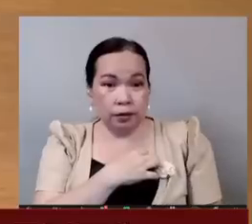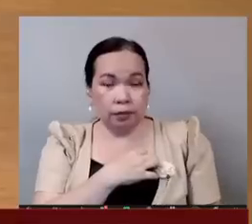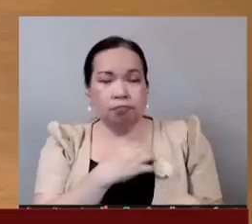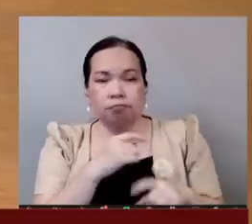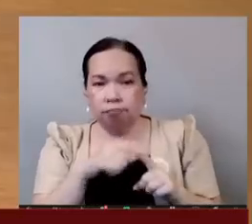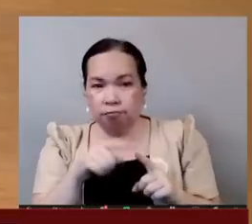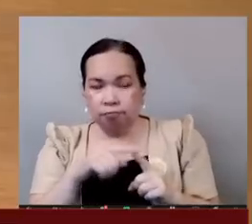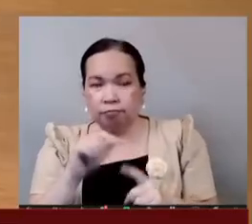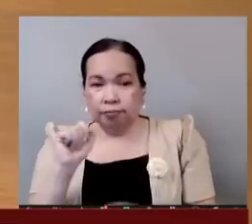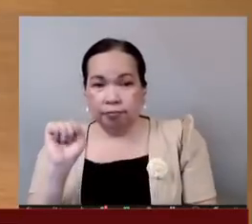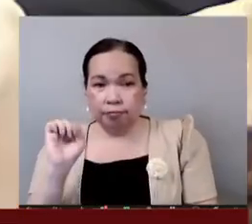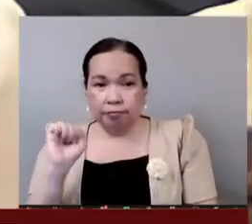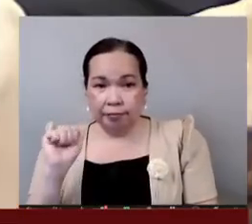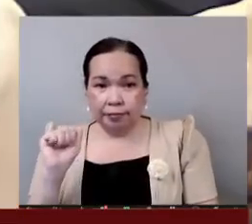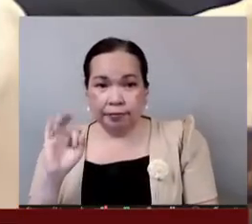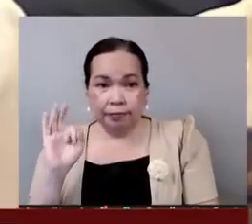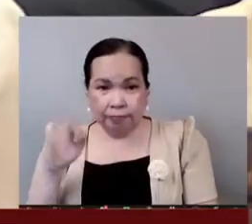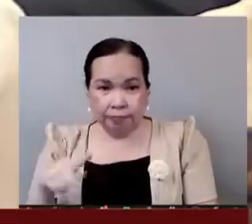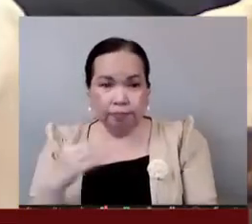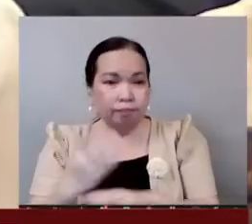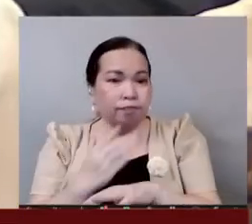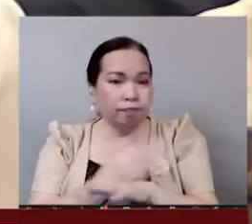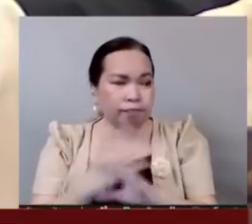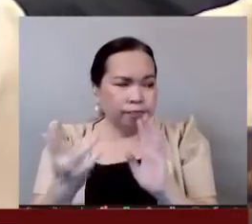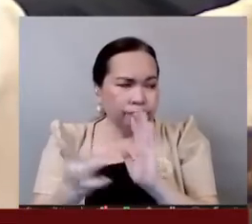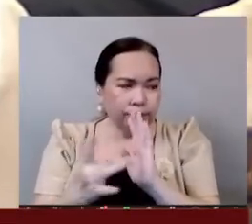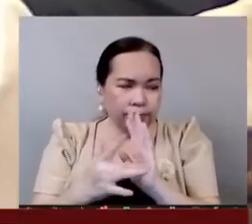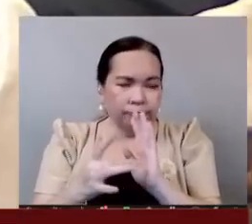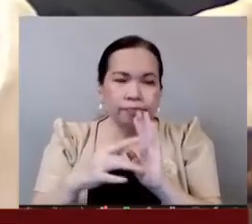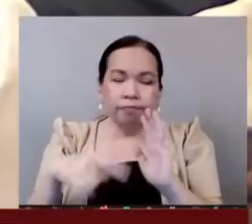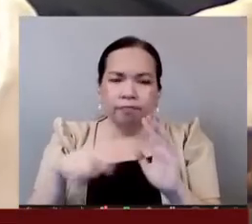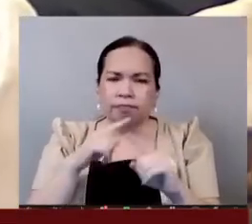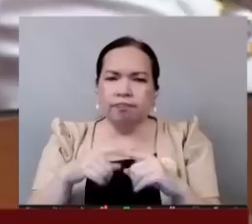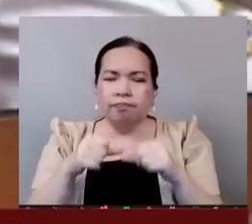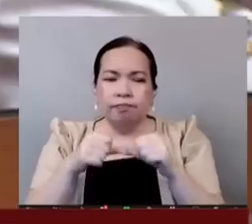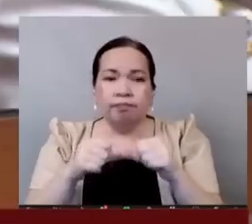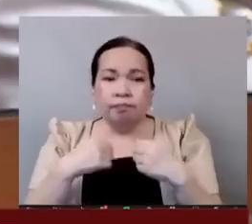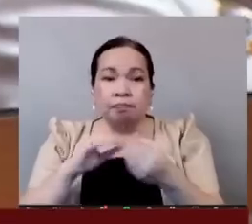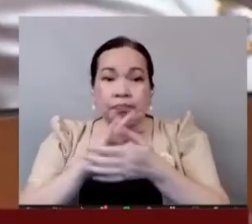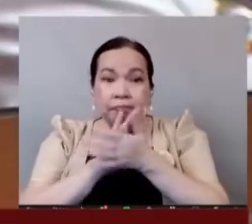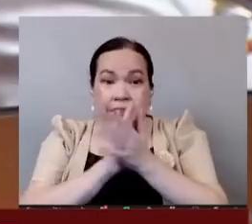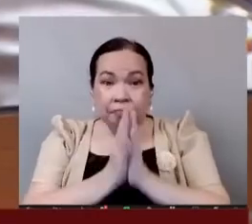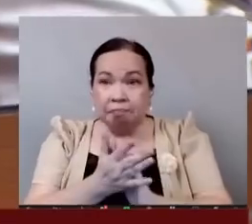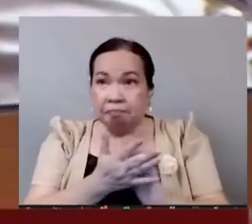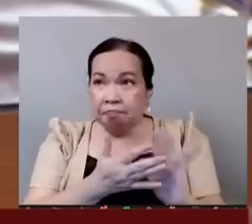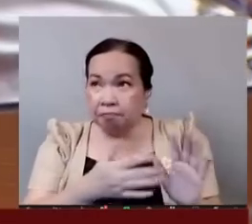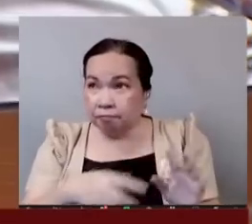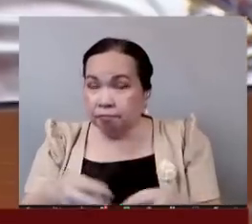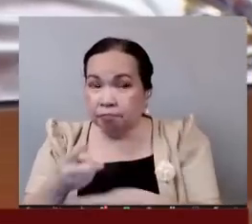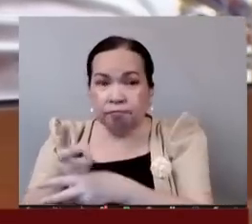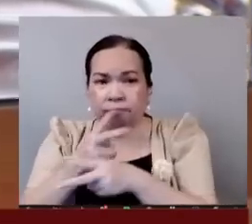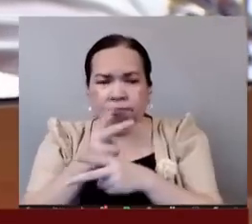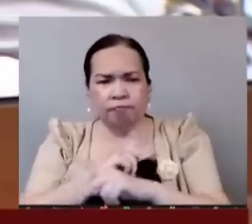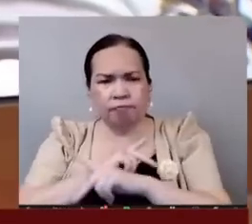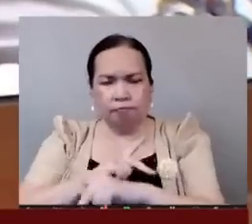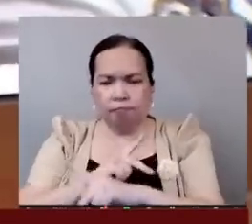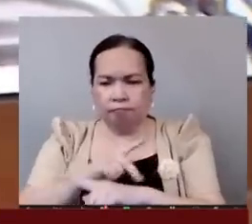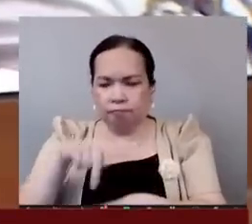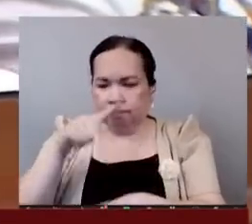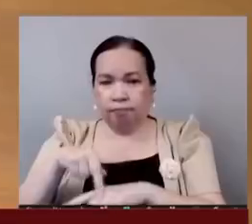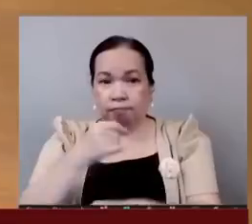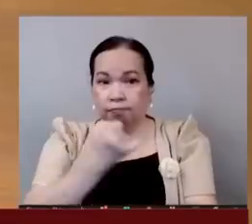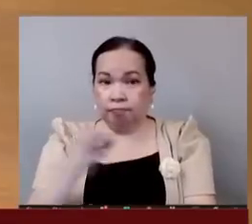and modernized to be more effective in maintaining peace and order and in defending our sovereignty. We fully support